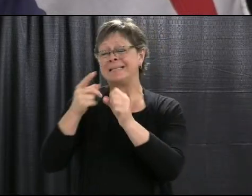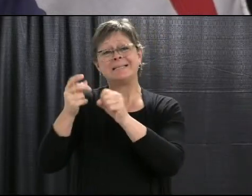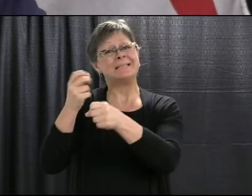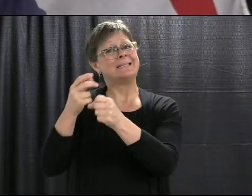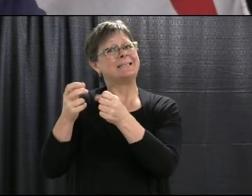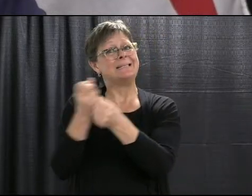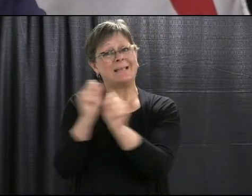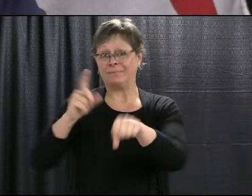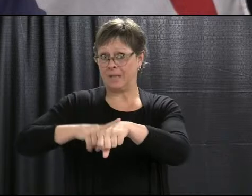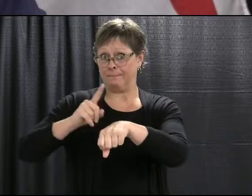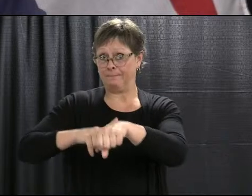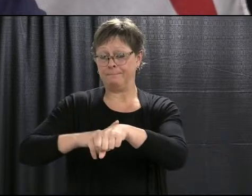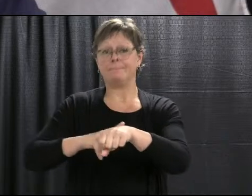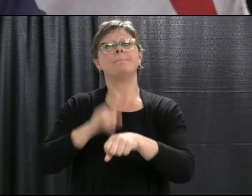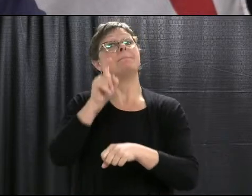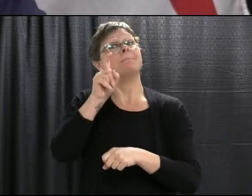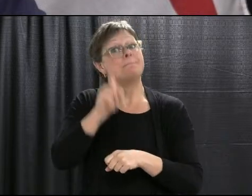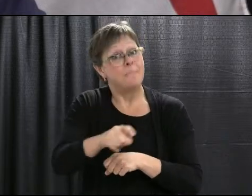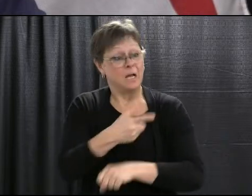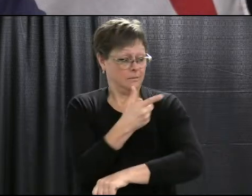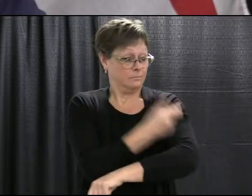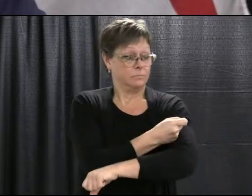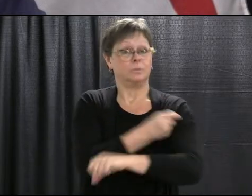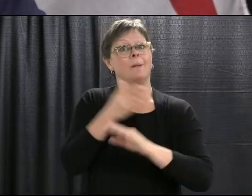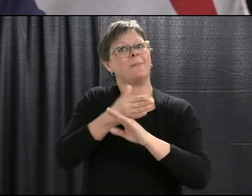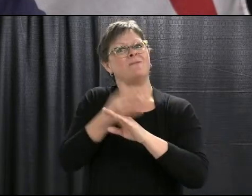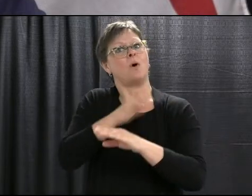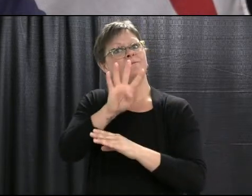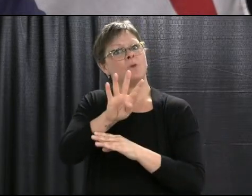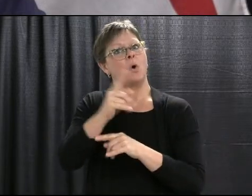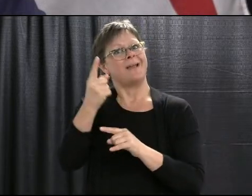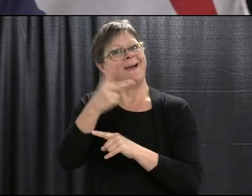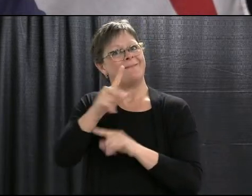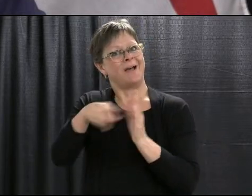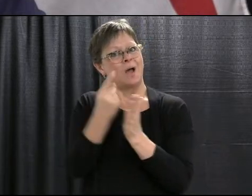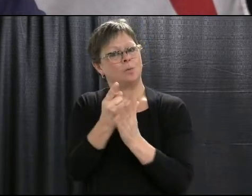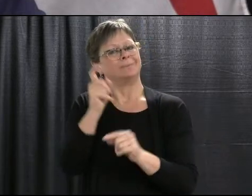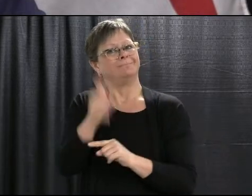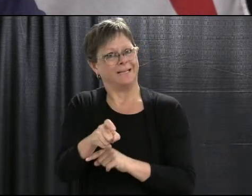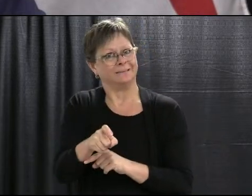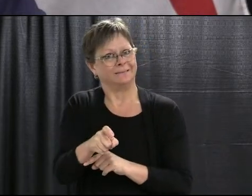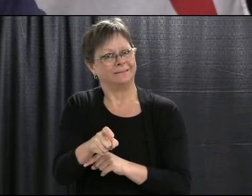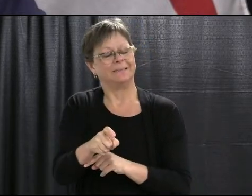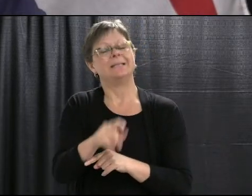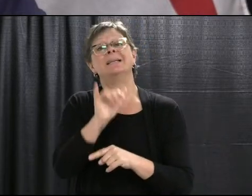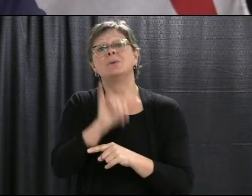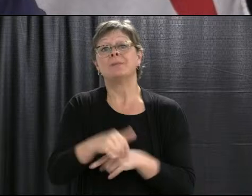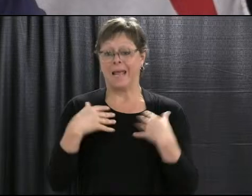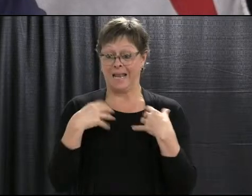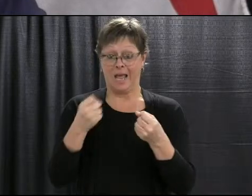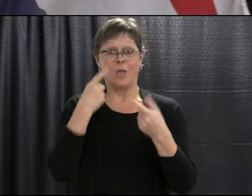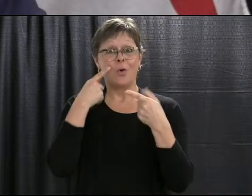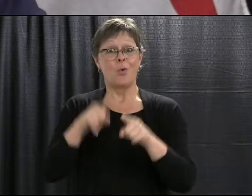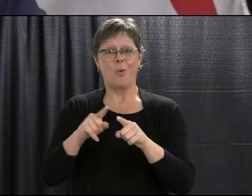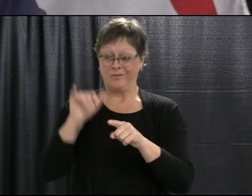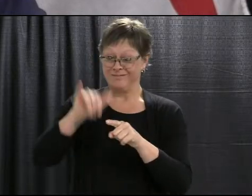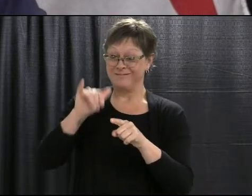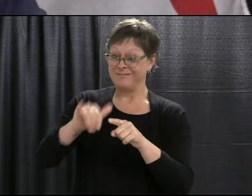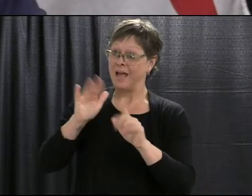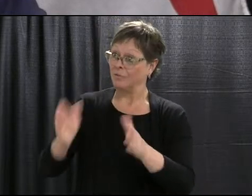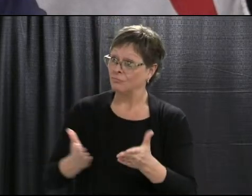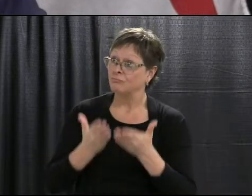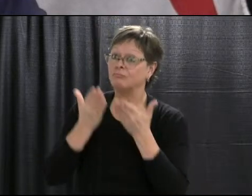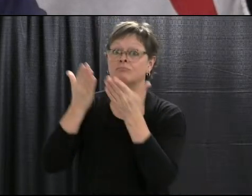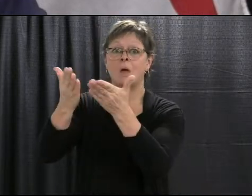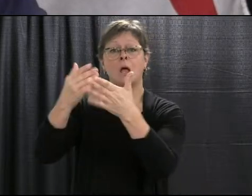4.5 hours. So the fact that we have, during the time of the evaluation of the Health Accord and the recommendations provided